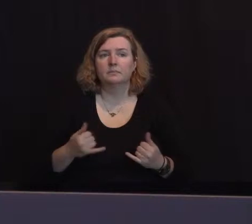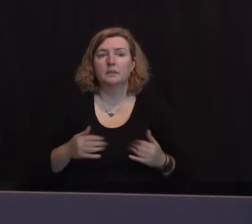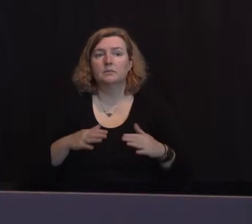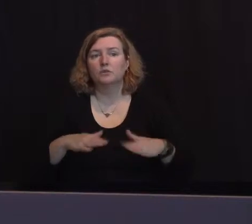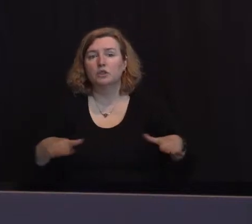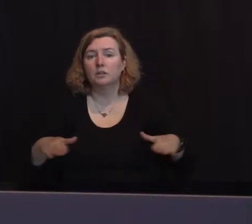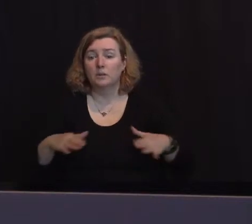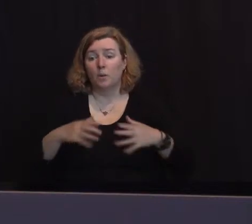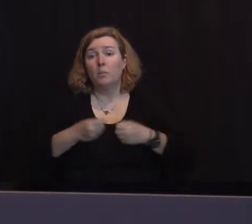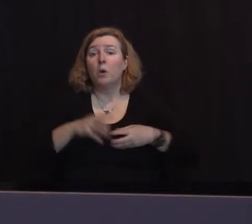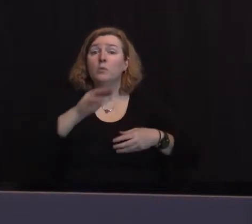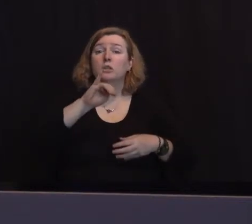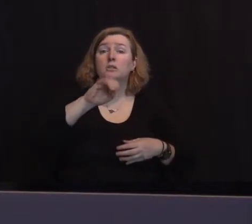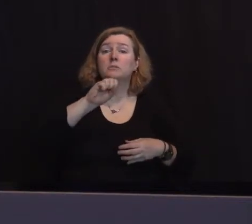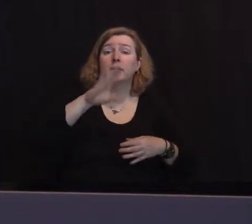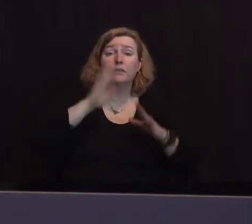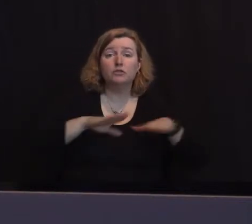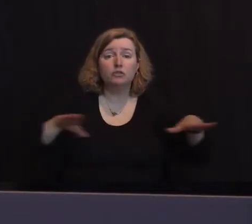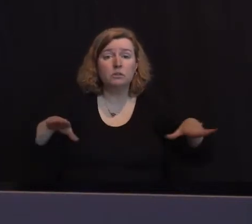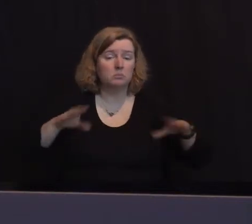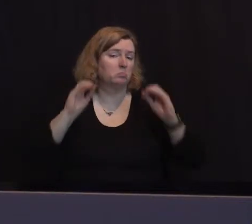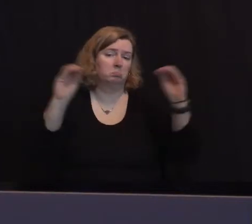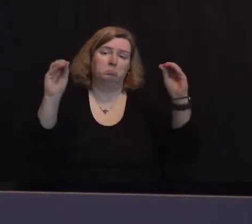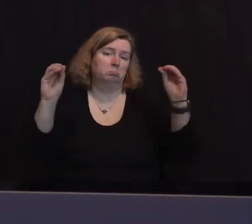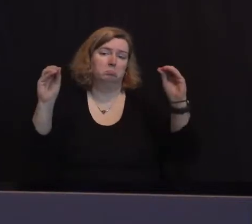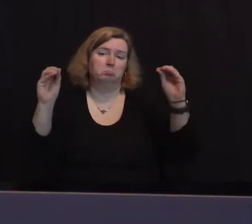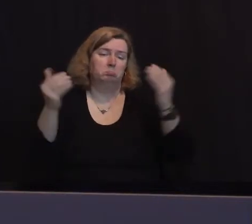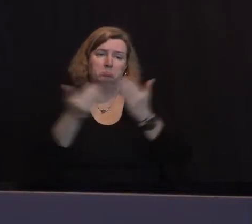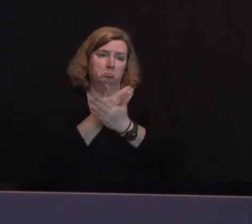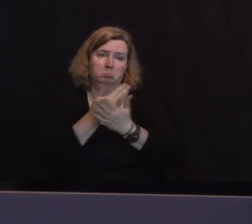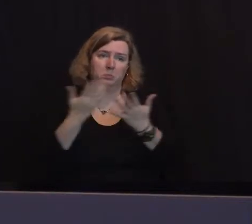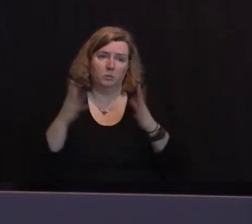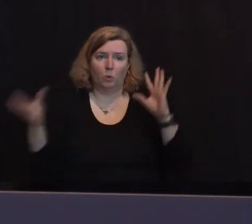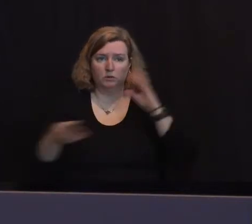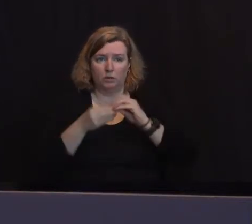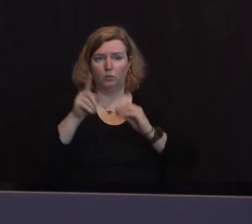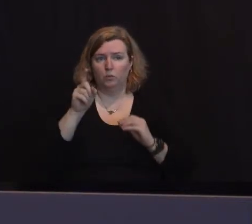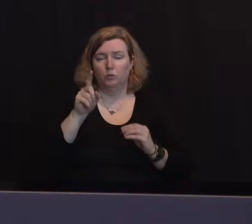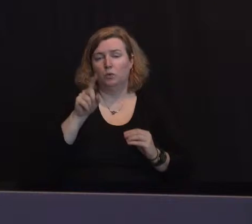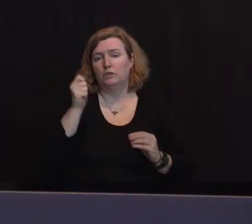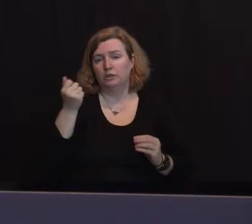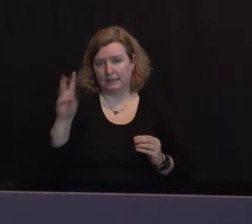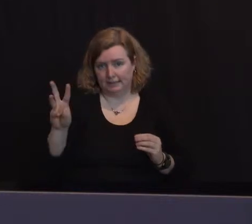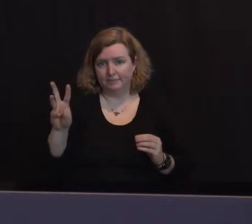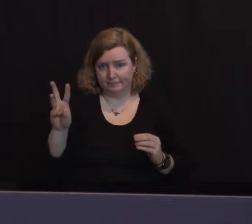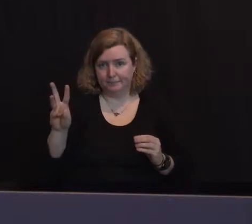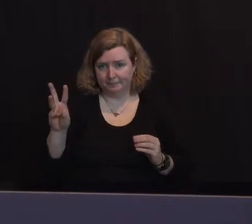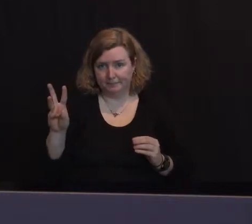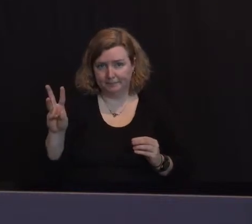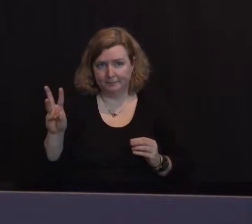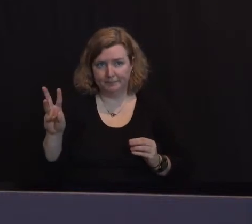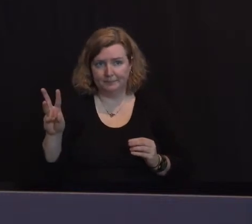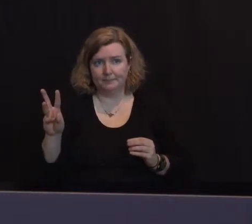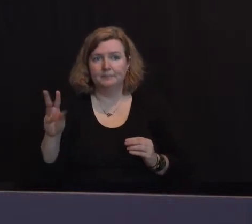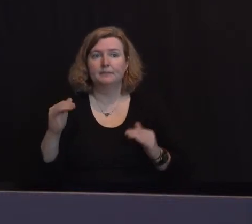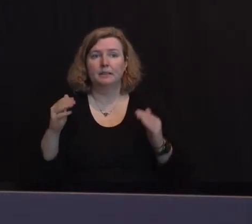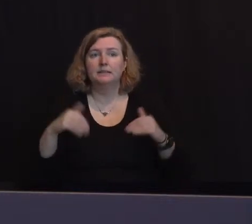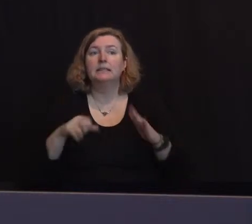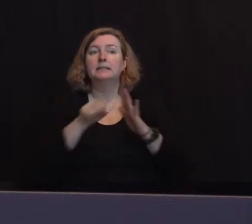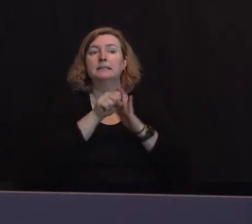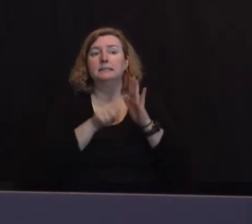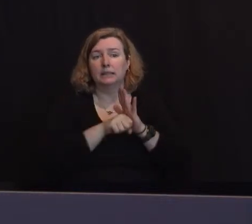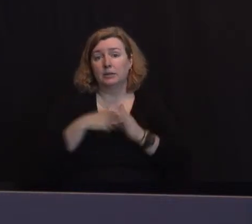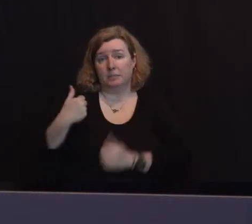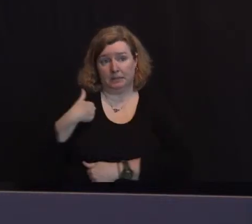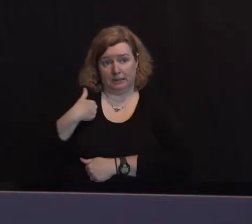in children. There are 116 cumulative cases in the state. At the state veterans' homes, there are no new cases